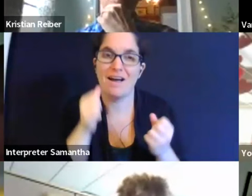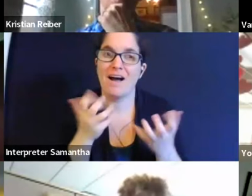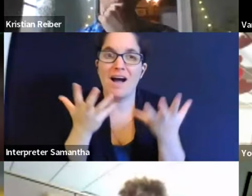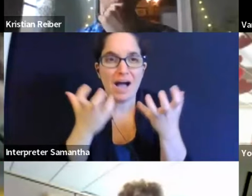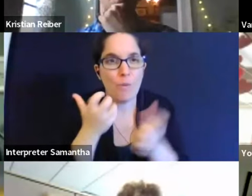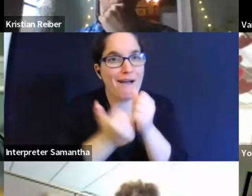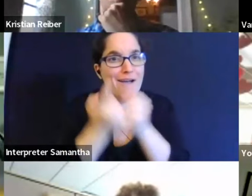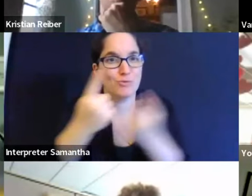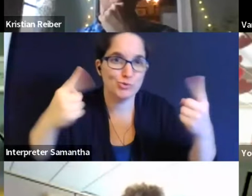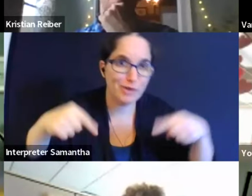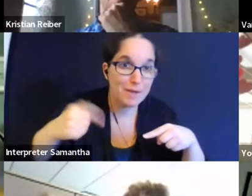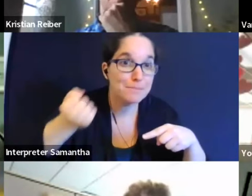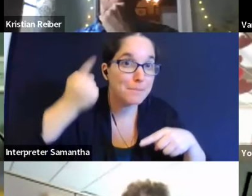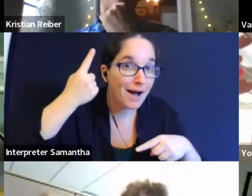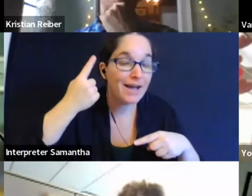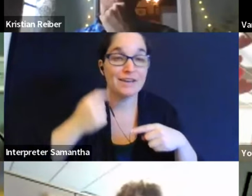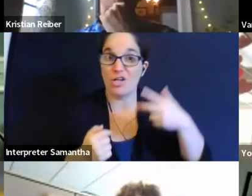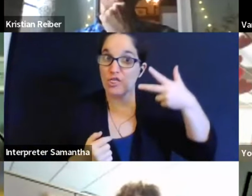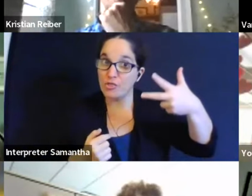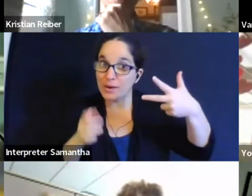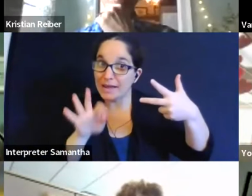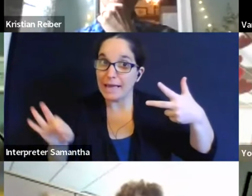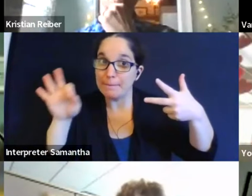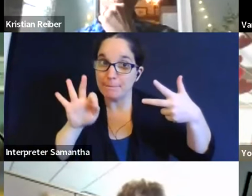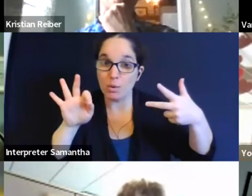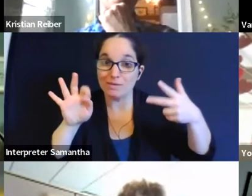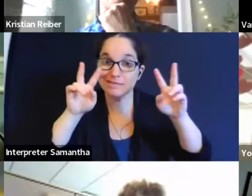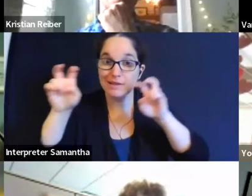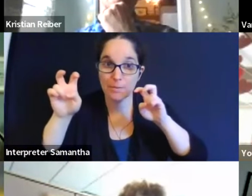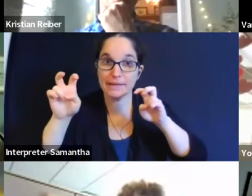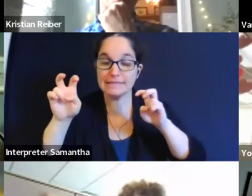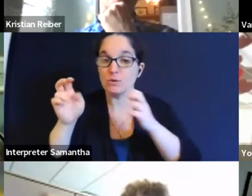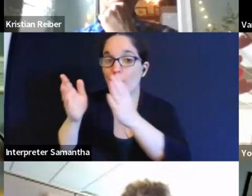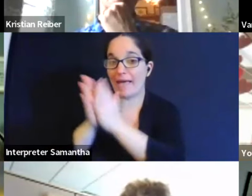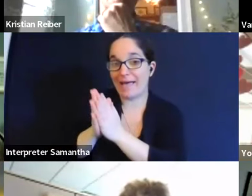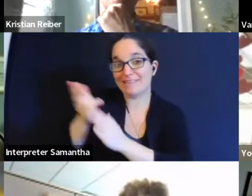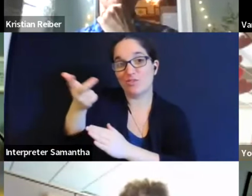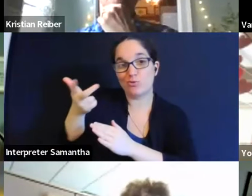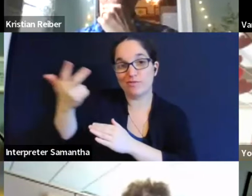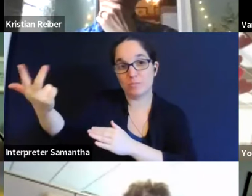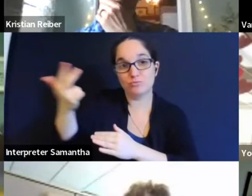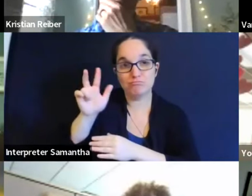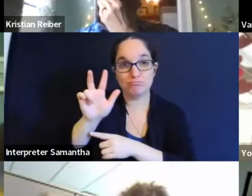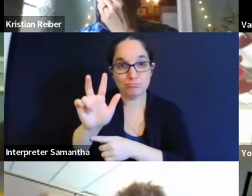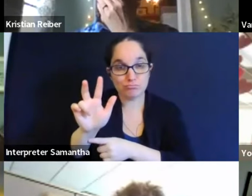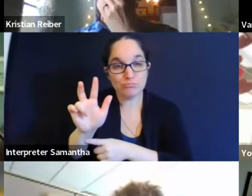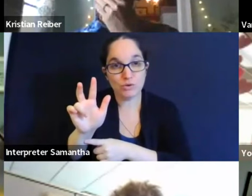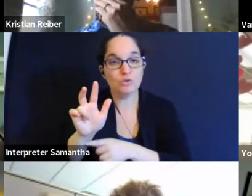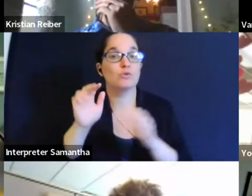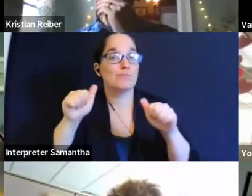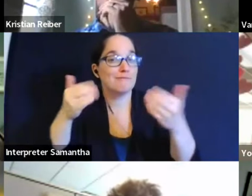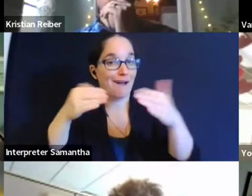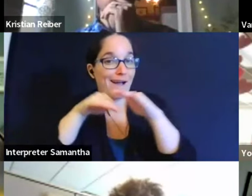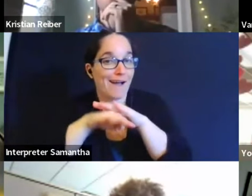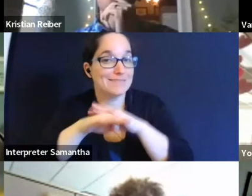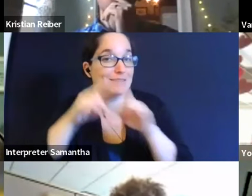brought everyone, but we brought some of the key presentations that we wanted you all to hear and have access to. And